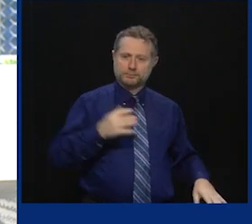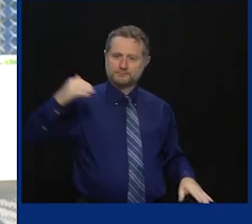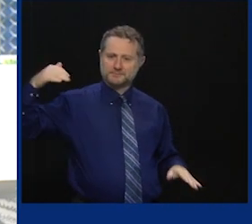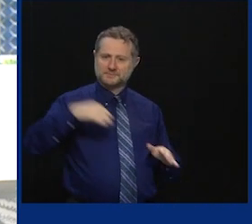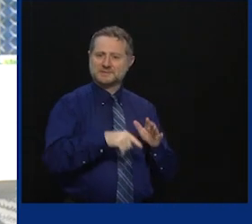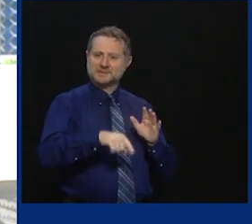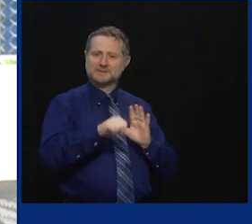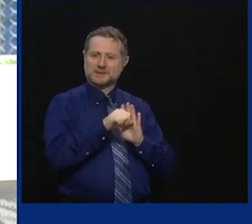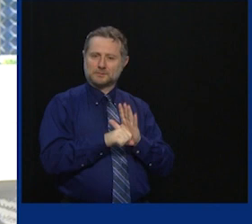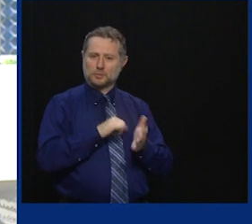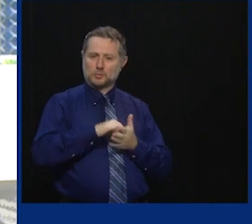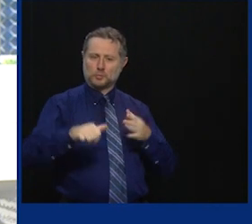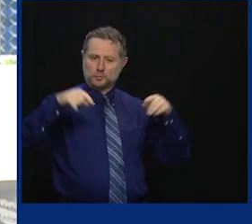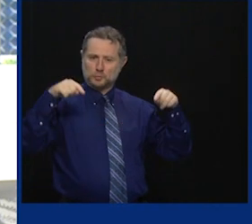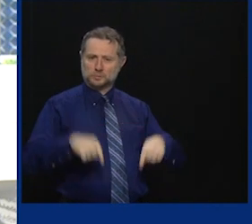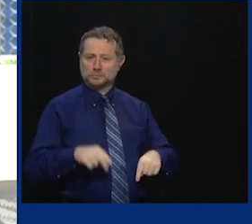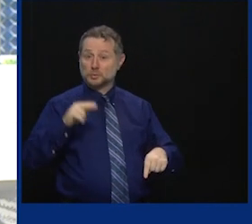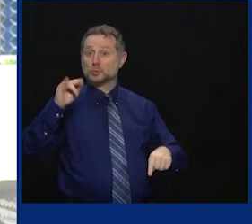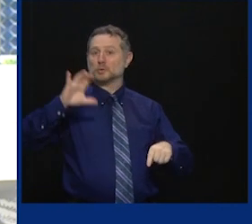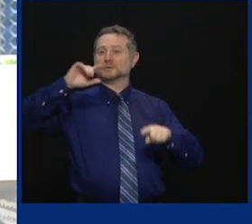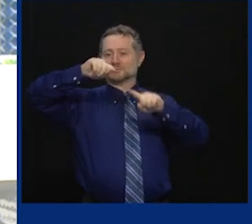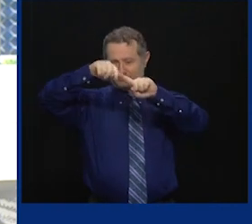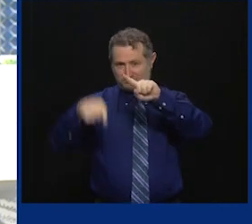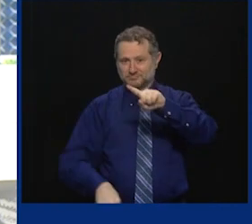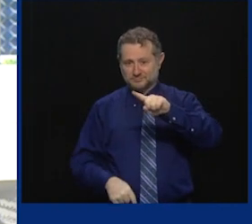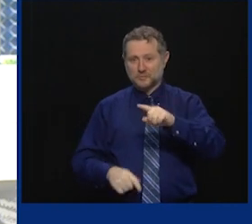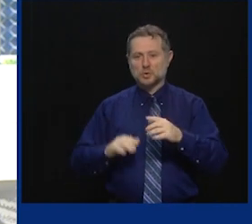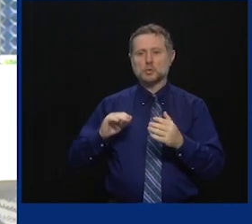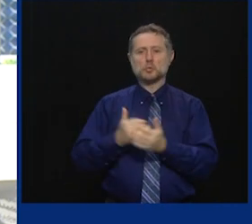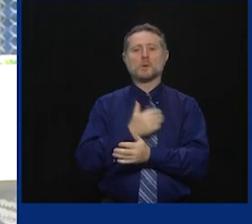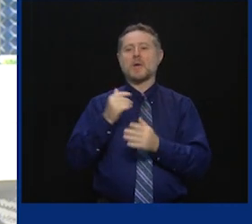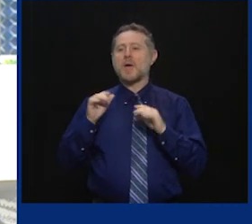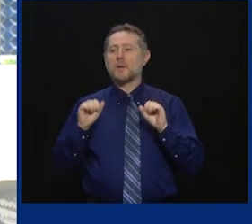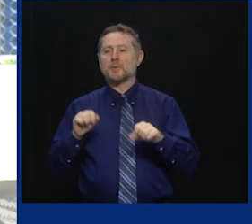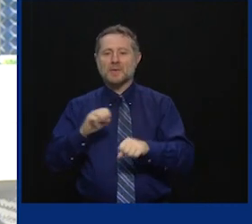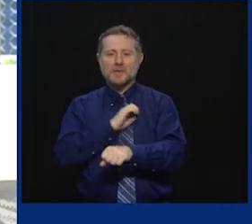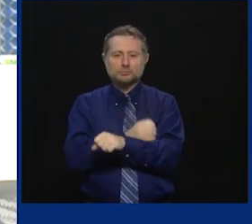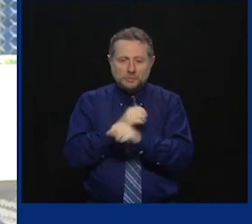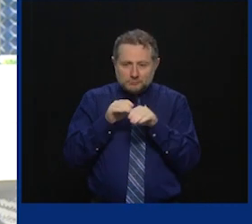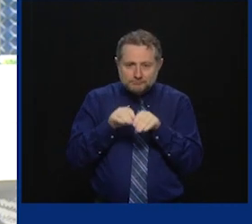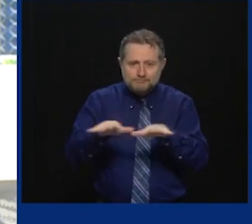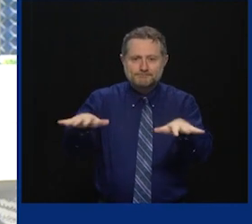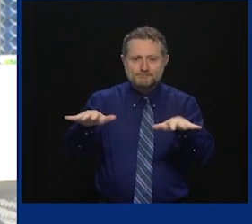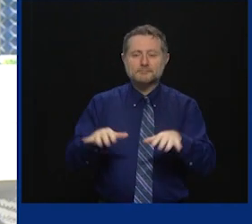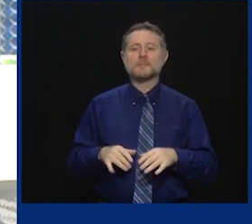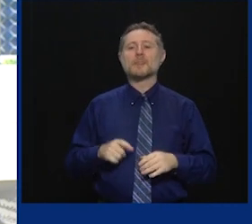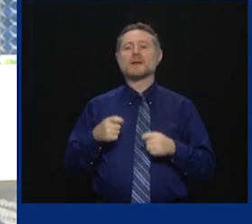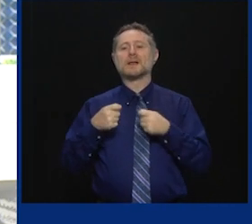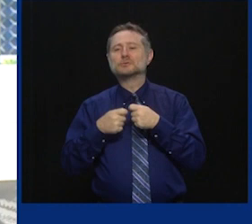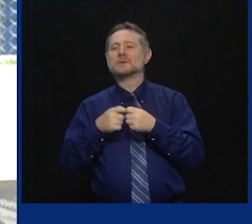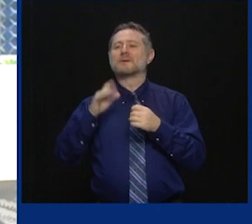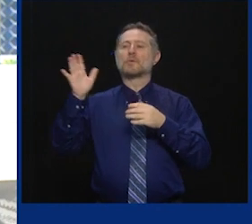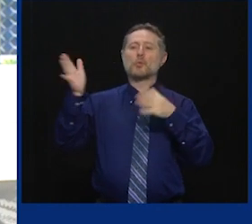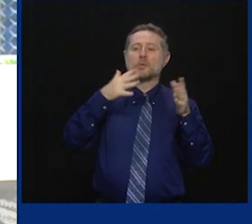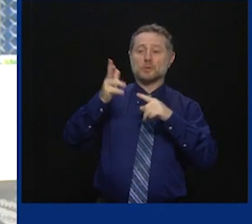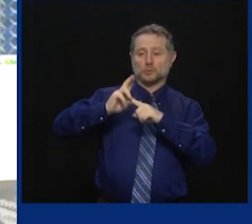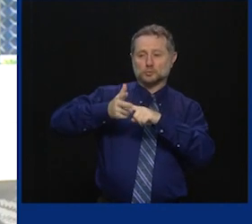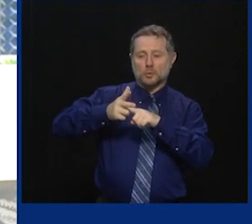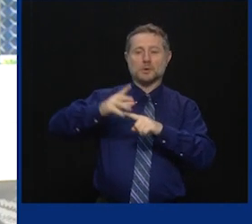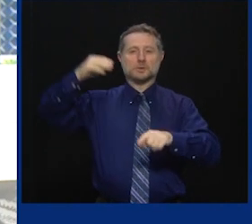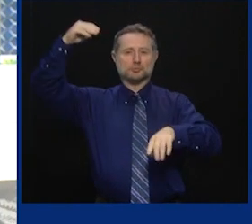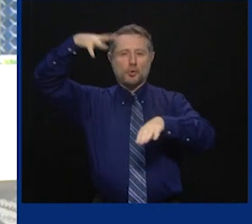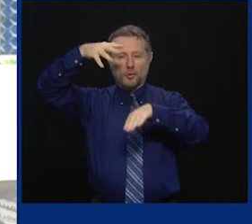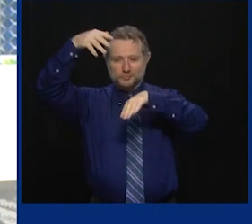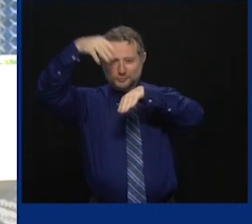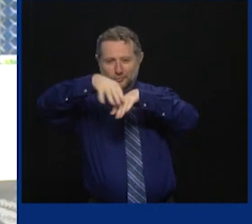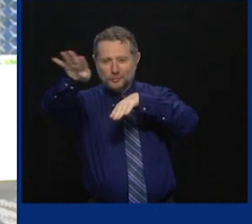really amazing, as well as the incredible announcements on solar statewide. And I know she's got more